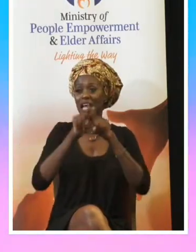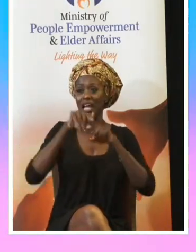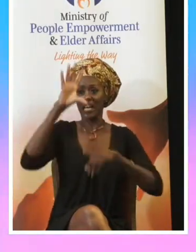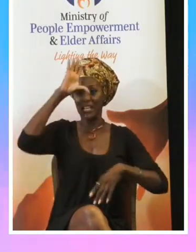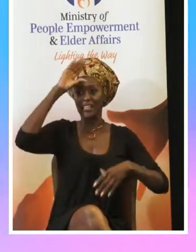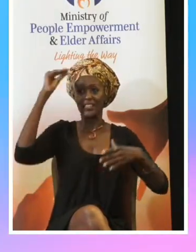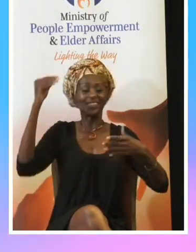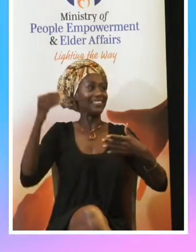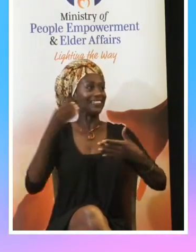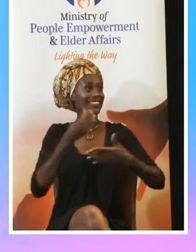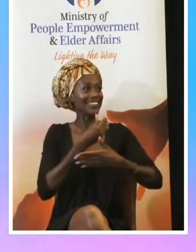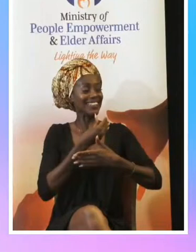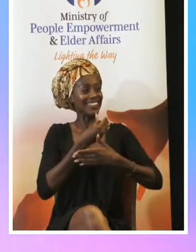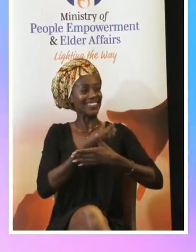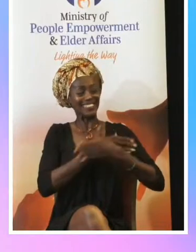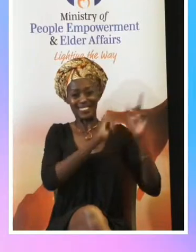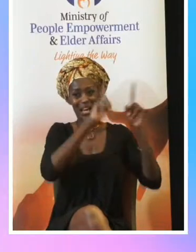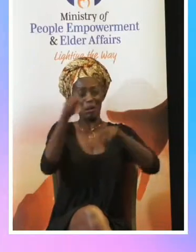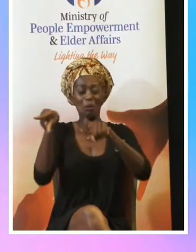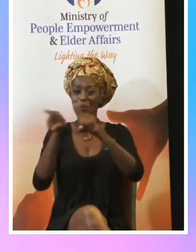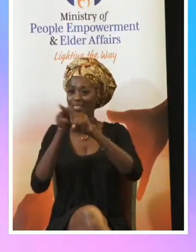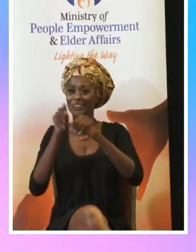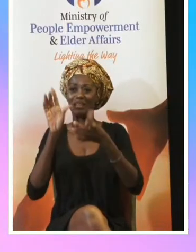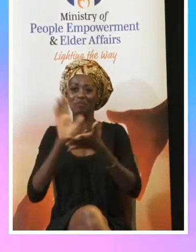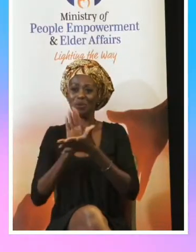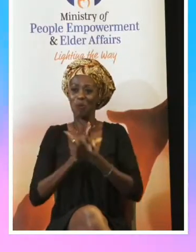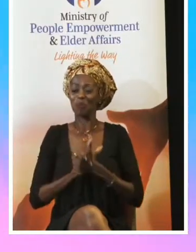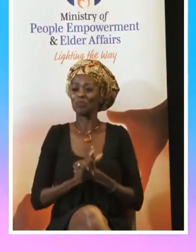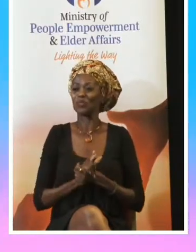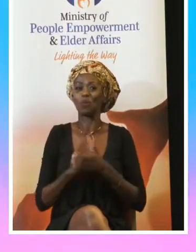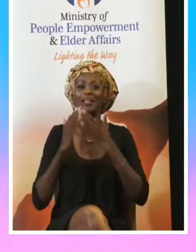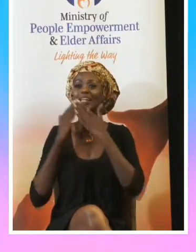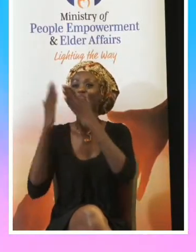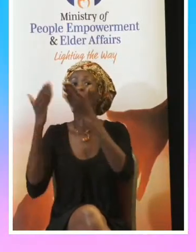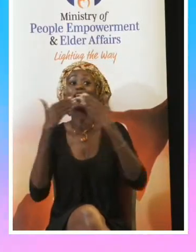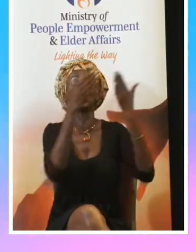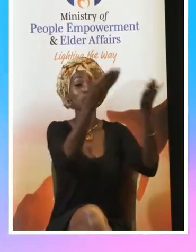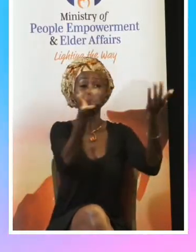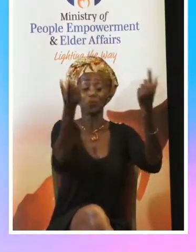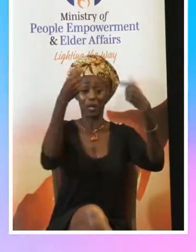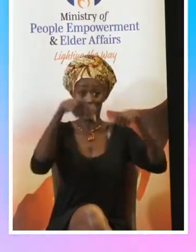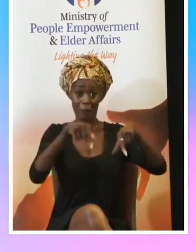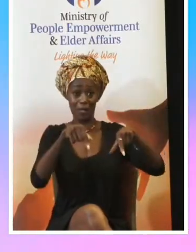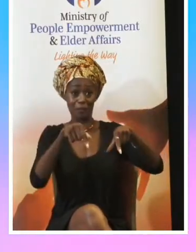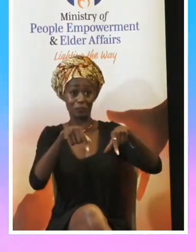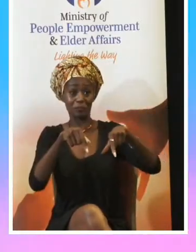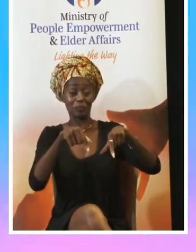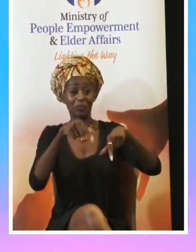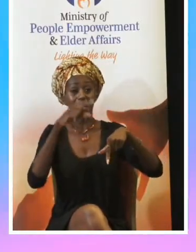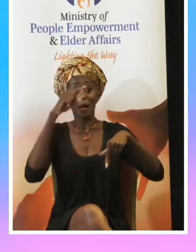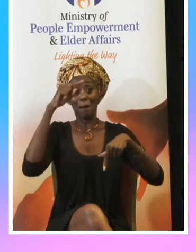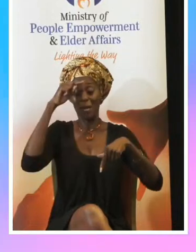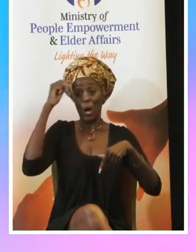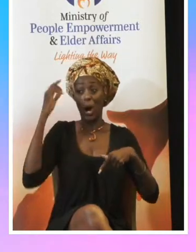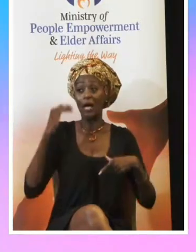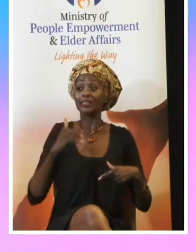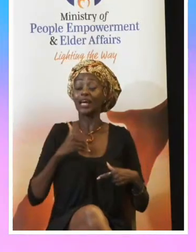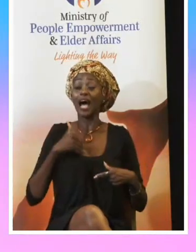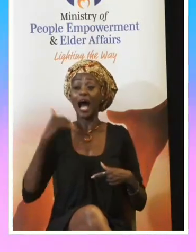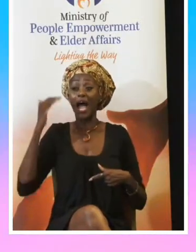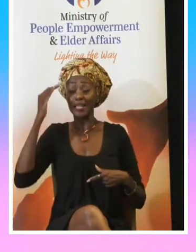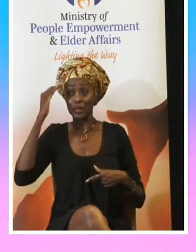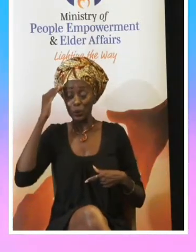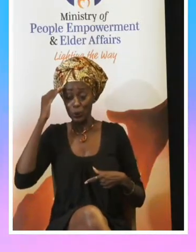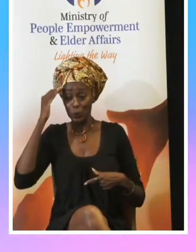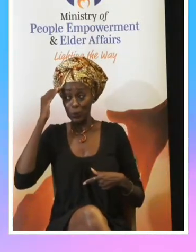life teacher back then. And we want to thank you guys for coming out because I knew that this lecture would have been one